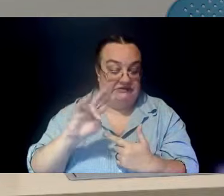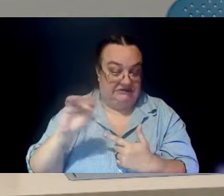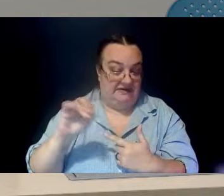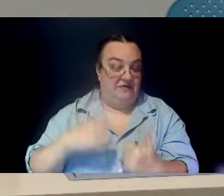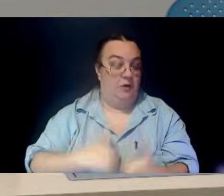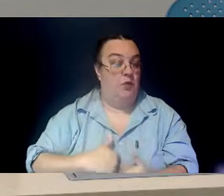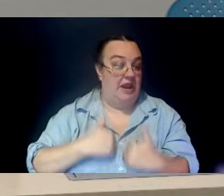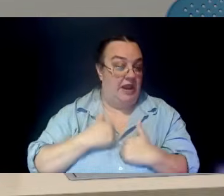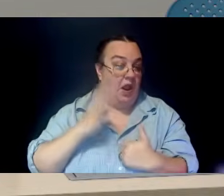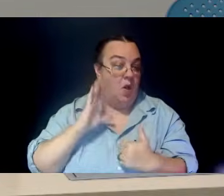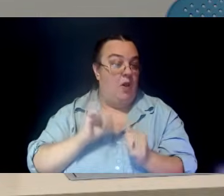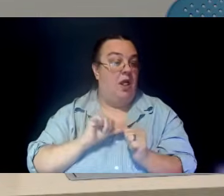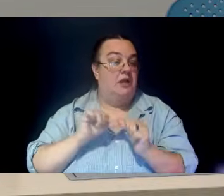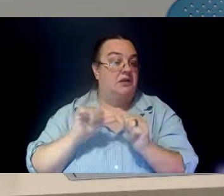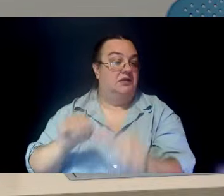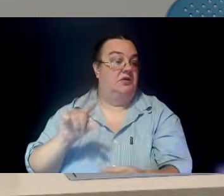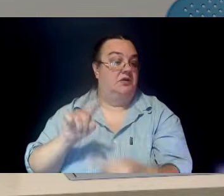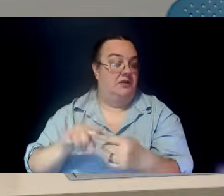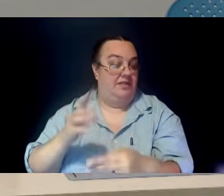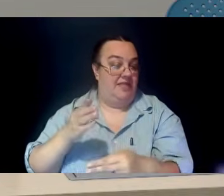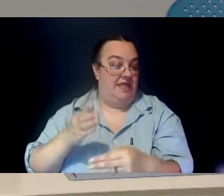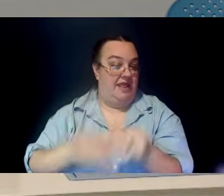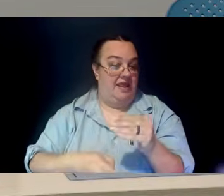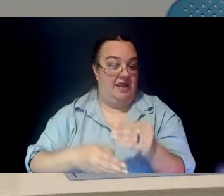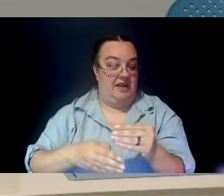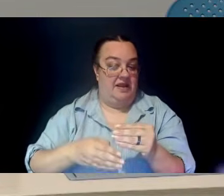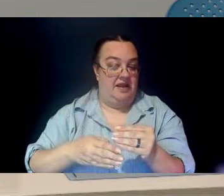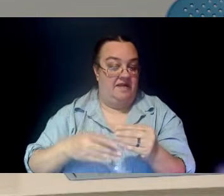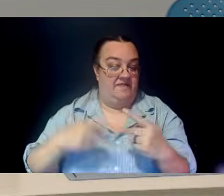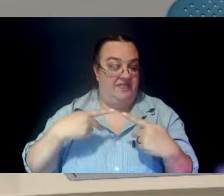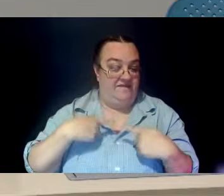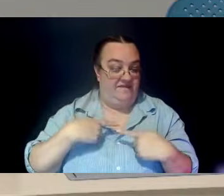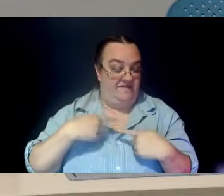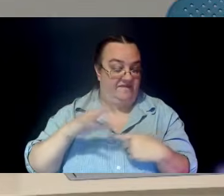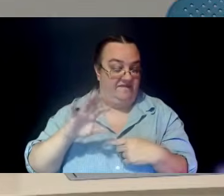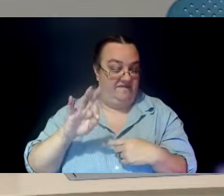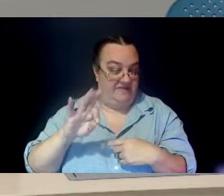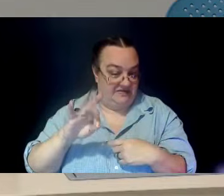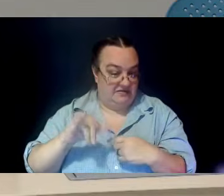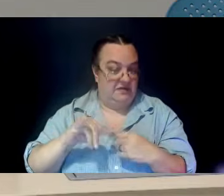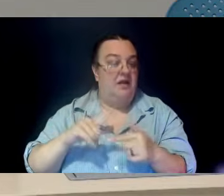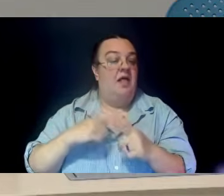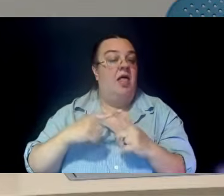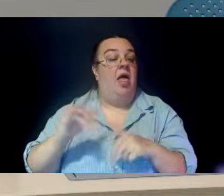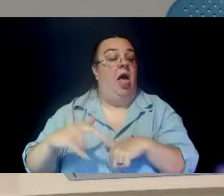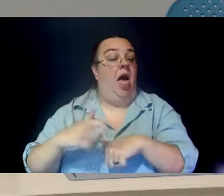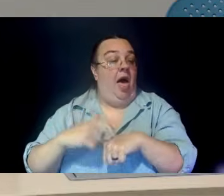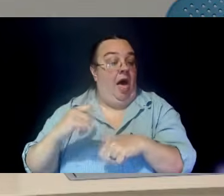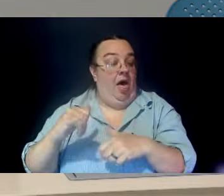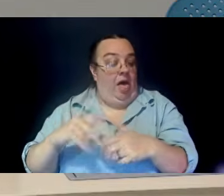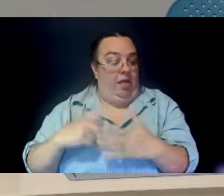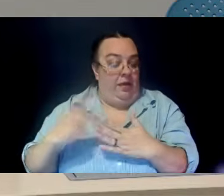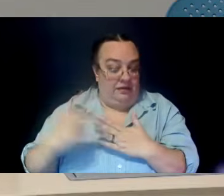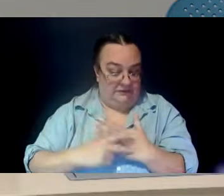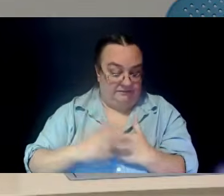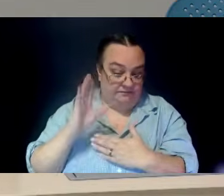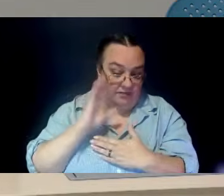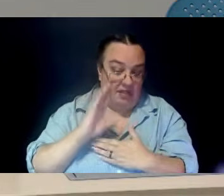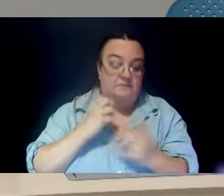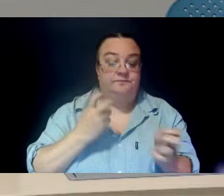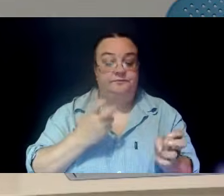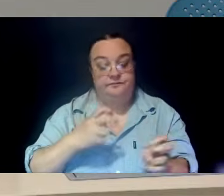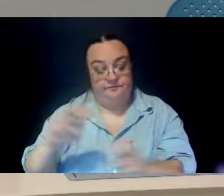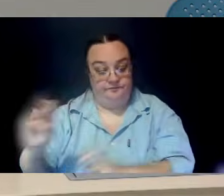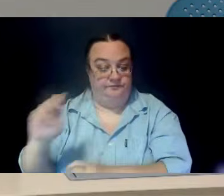so until the end of the fiscal year, at which time the program will be transferred to the full